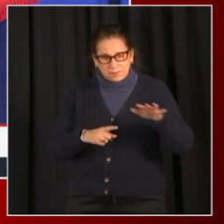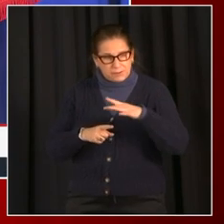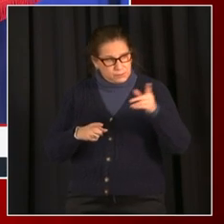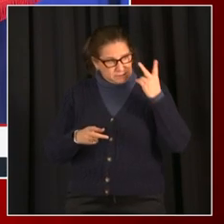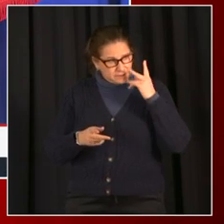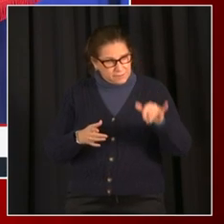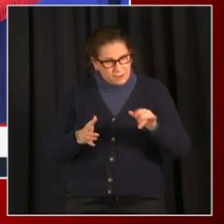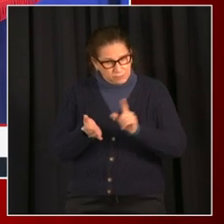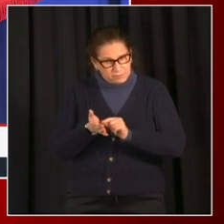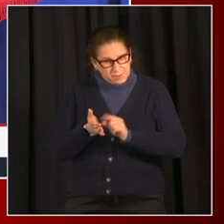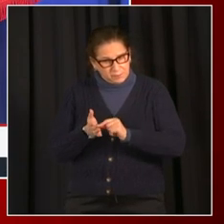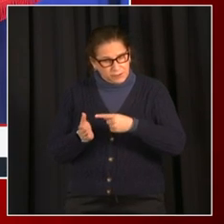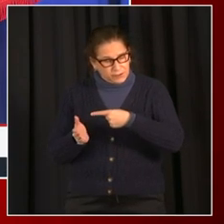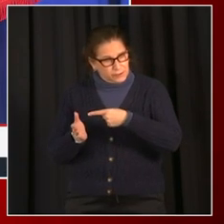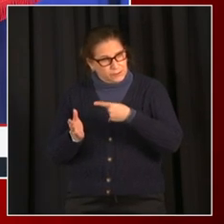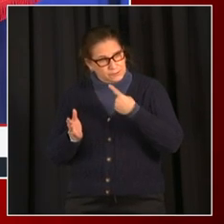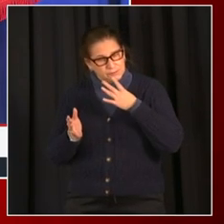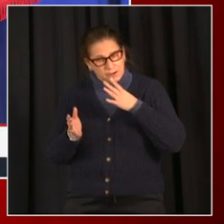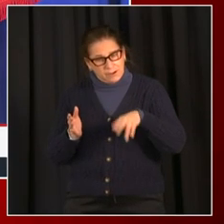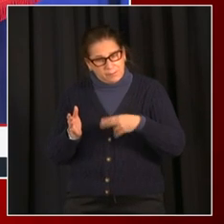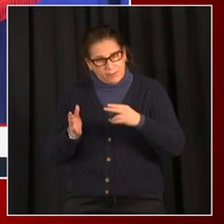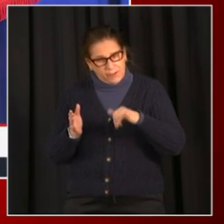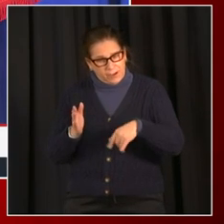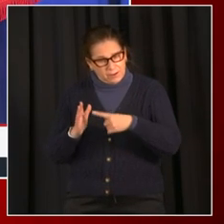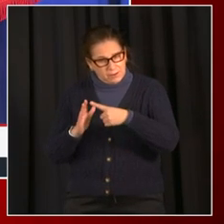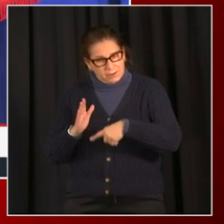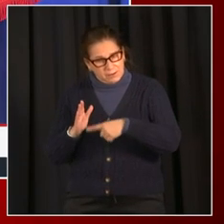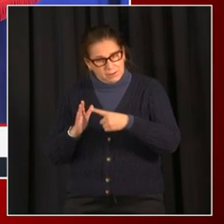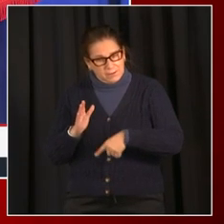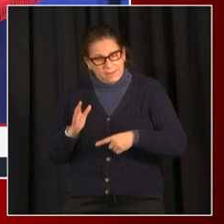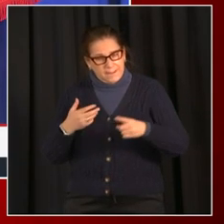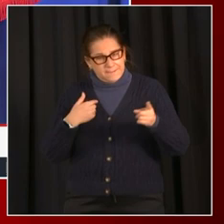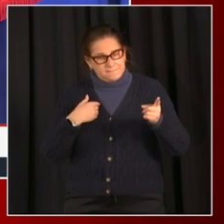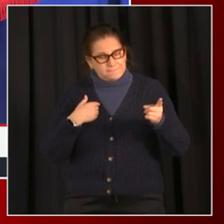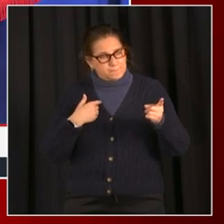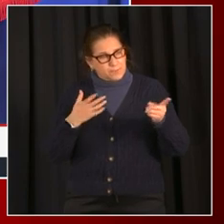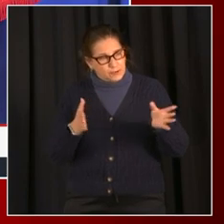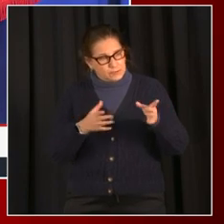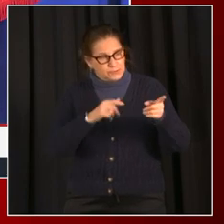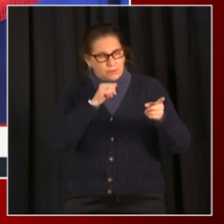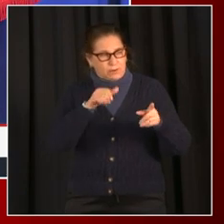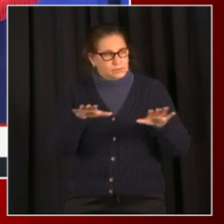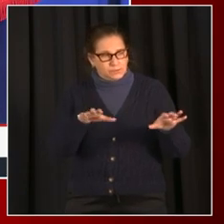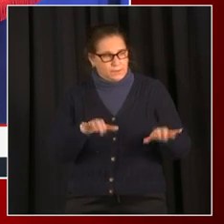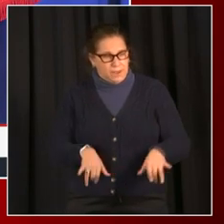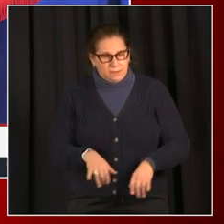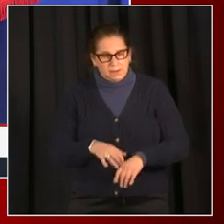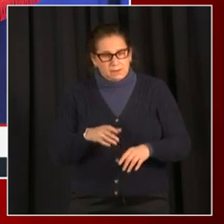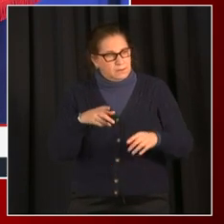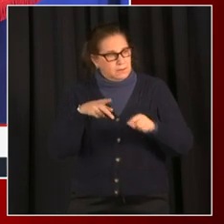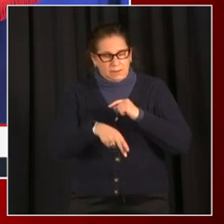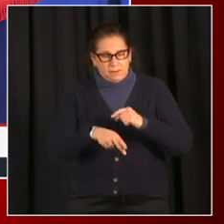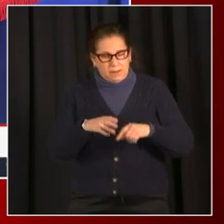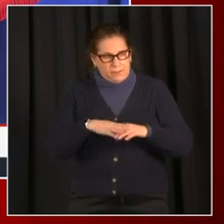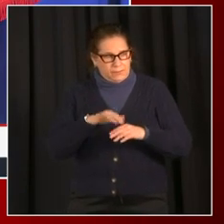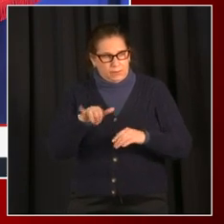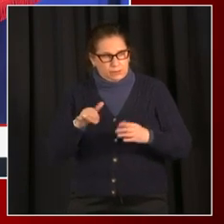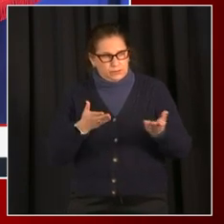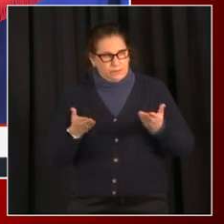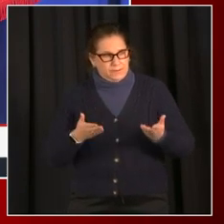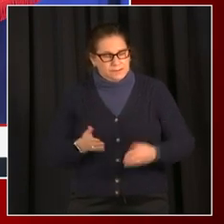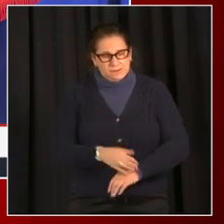They said they sent it to you, but they said they want to urge you not to do that. Do you have any response to them?